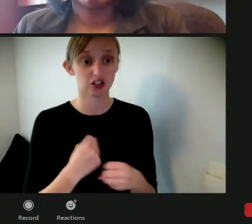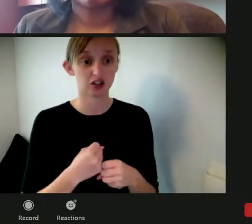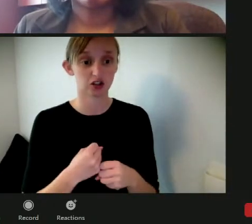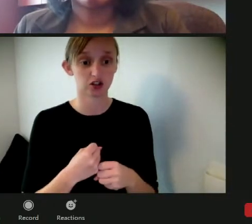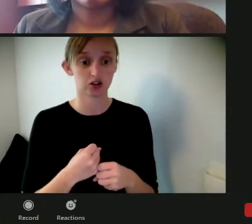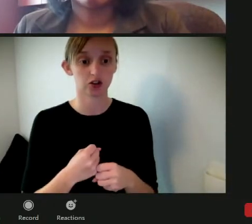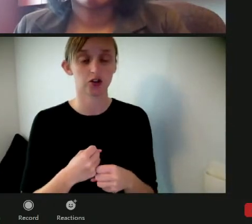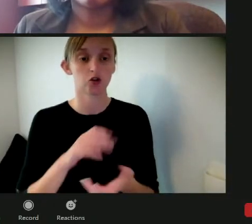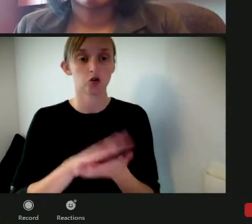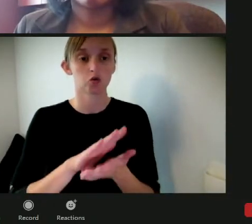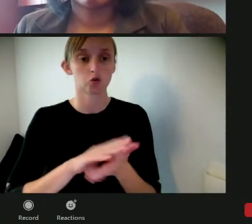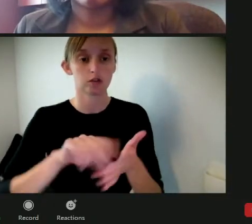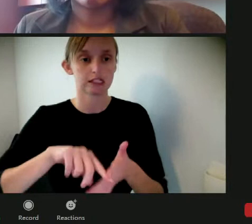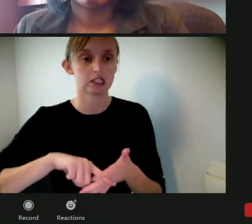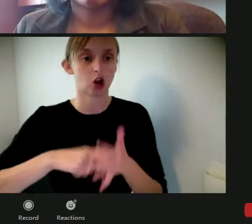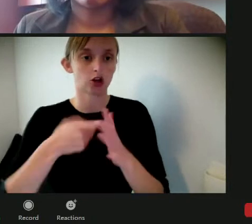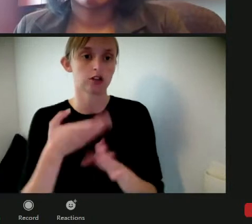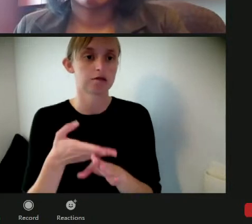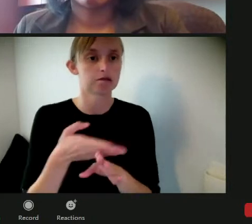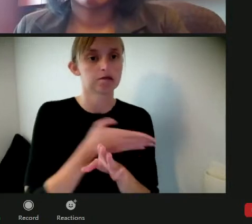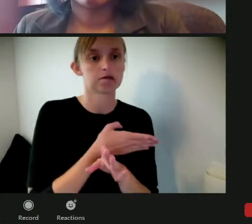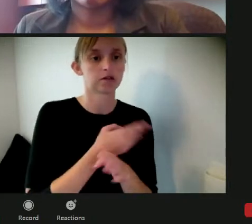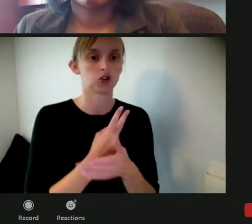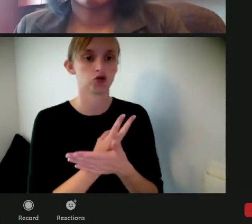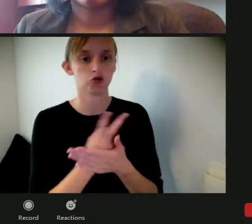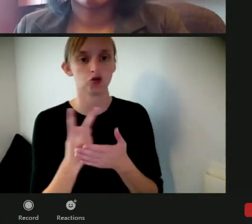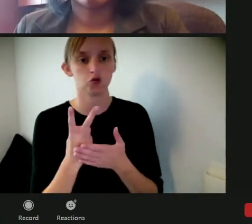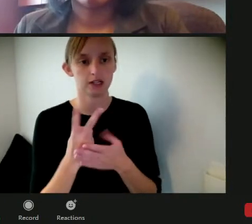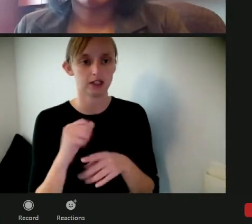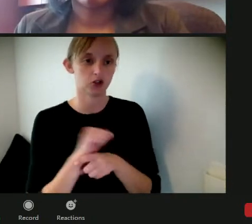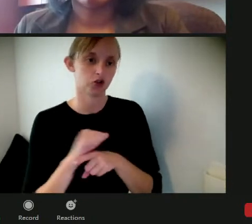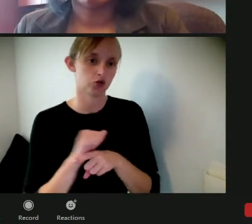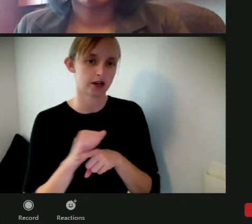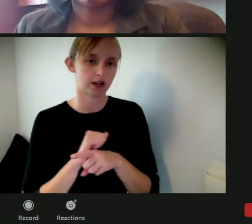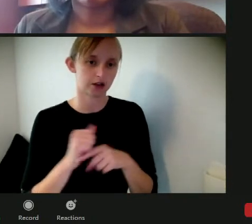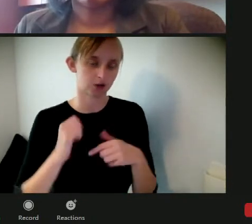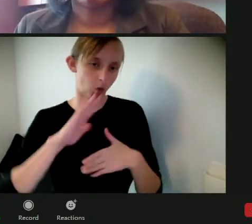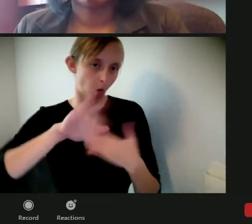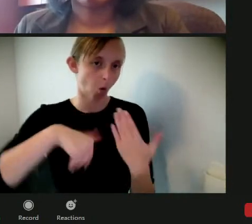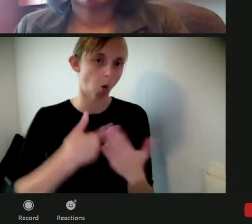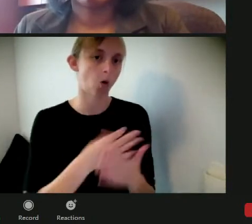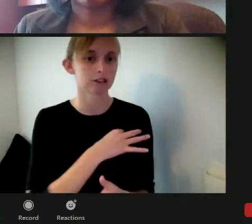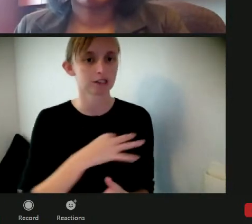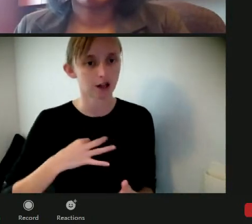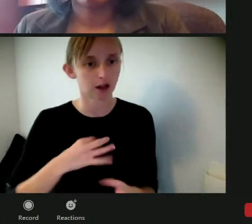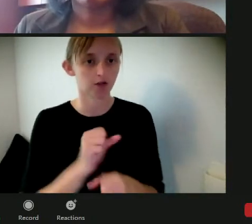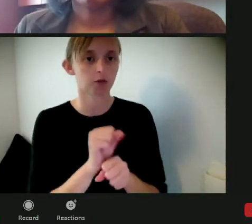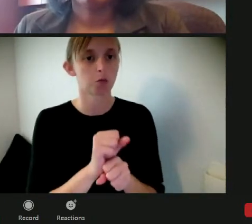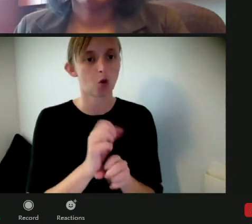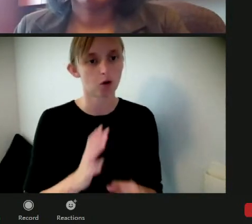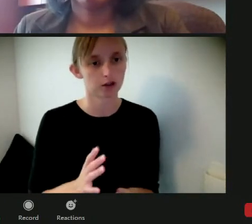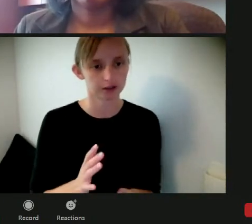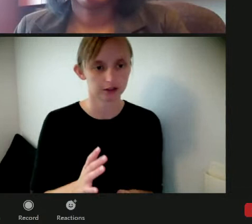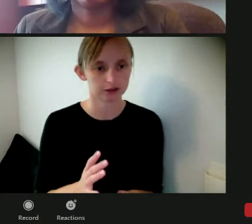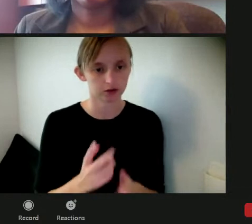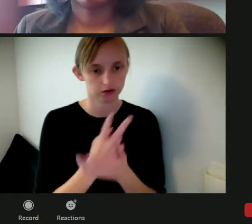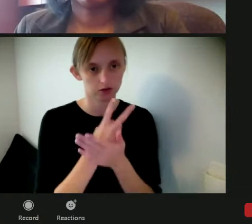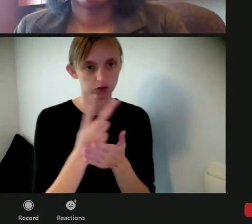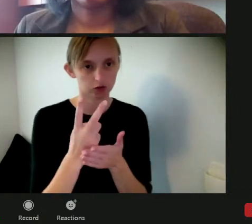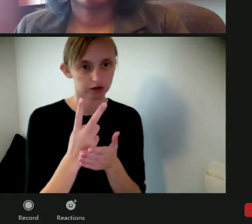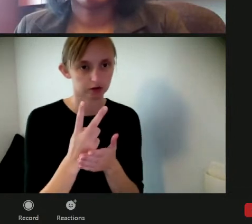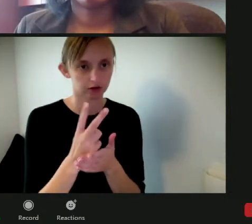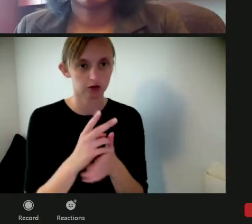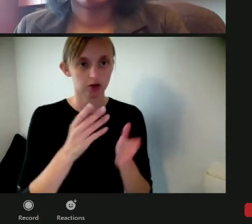before school started. We had a 2-week in-house session with all of our employees and our staff at the schools. And we